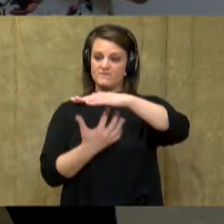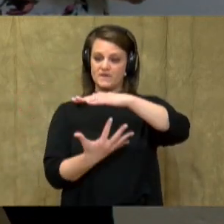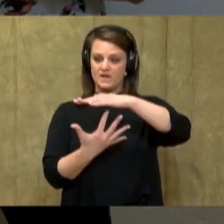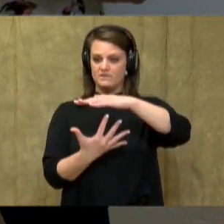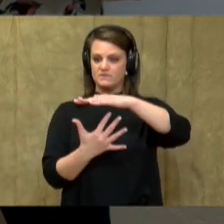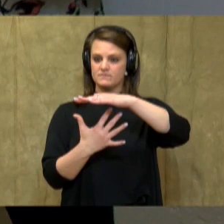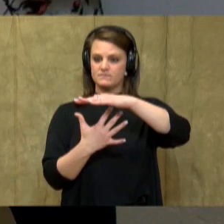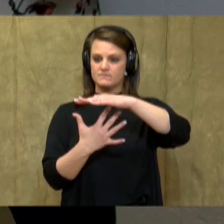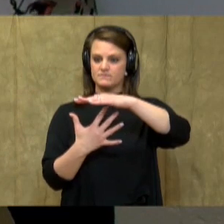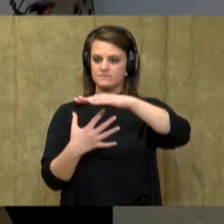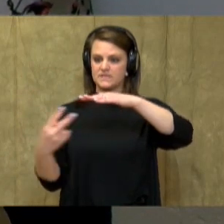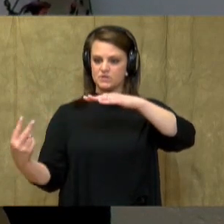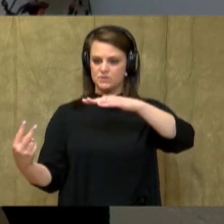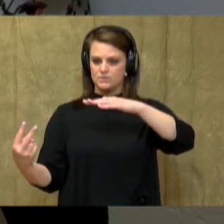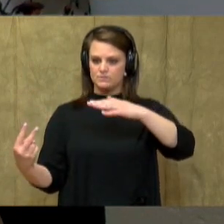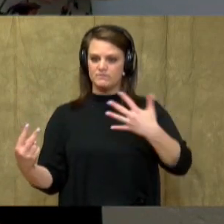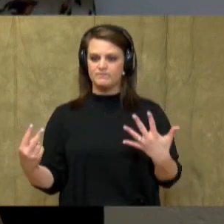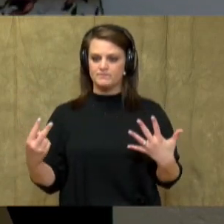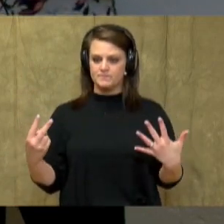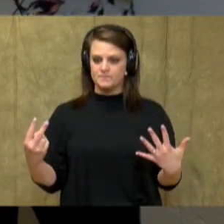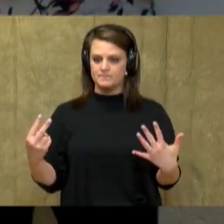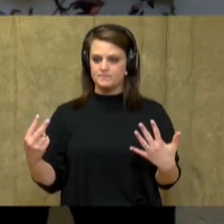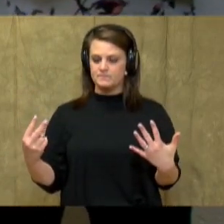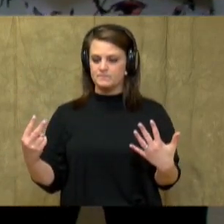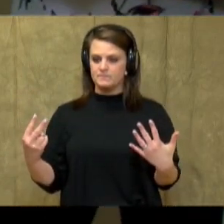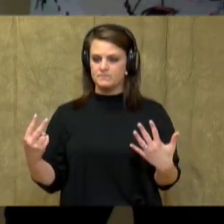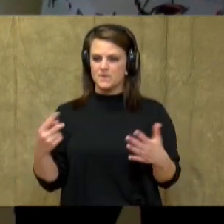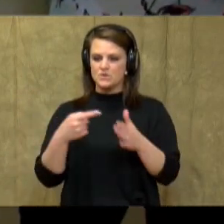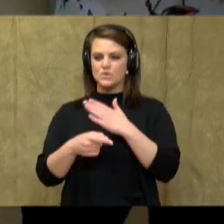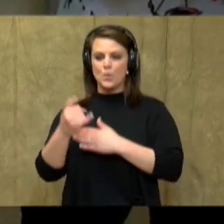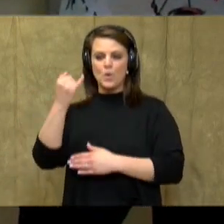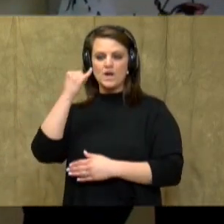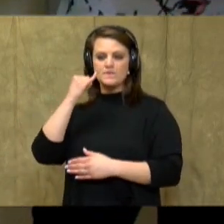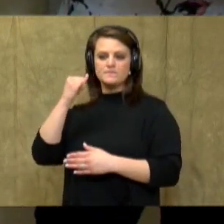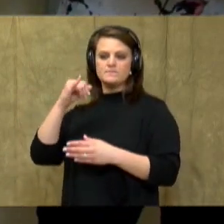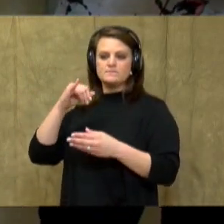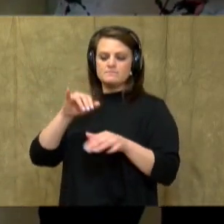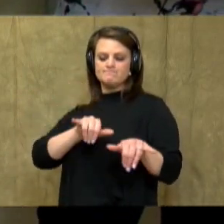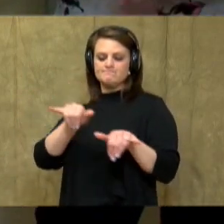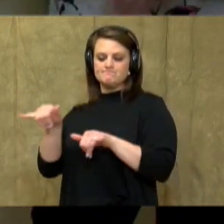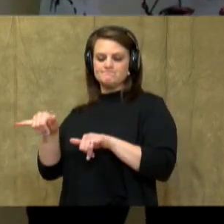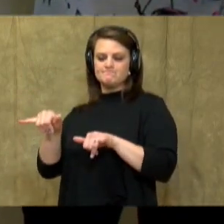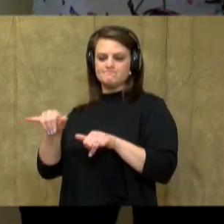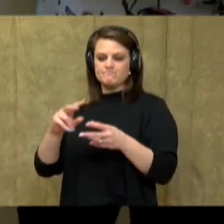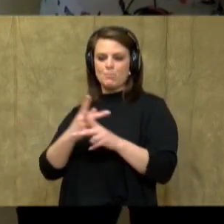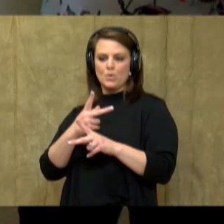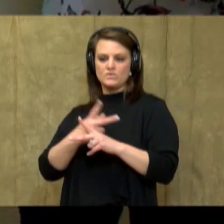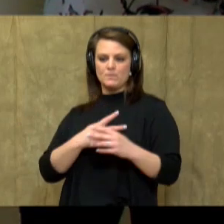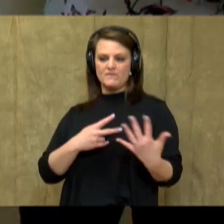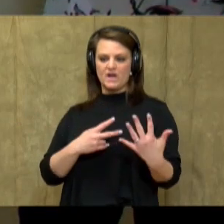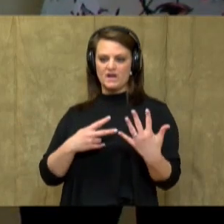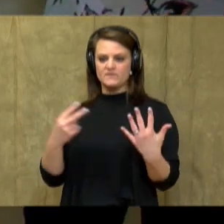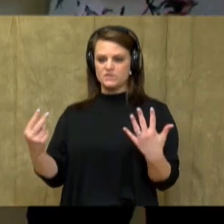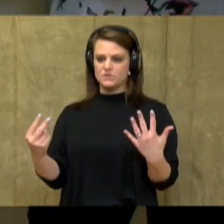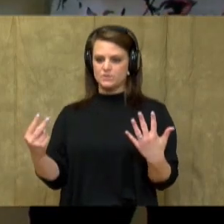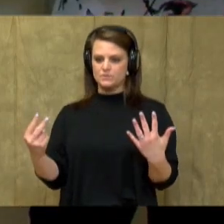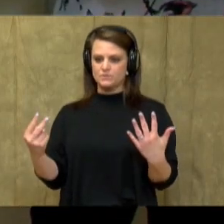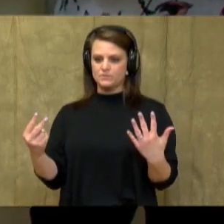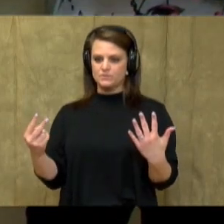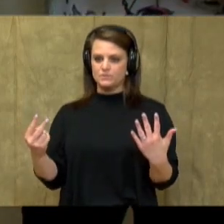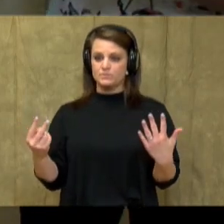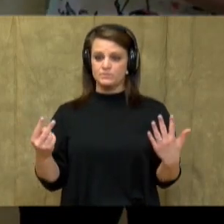5 and 2. What is a common multiple for 5 and